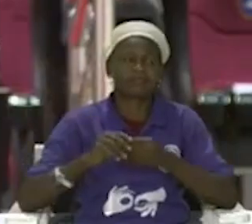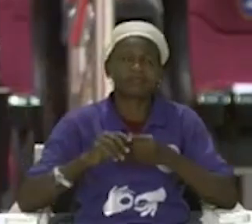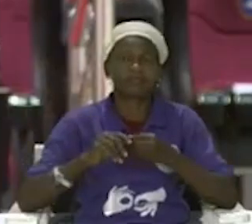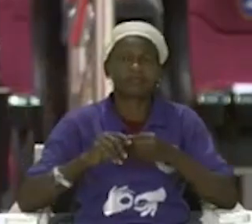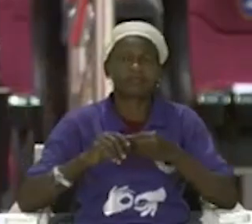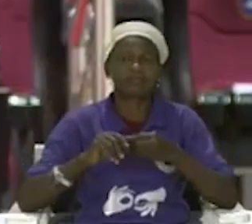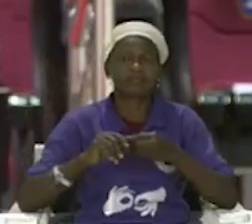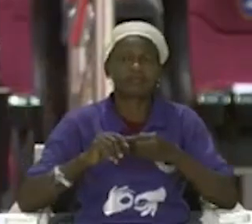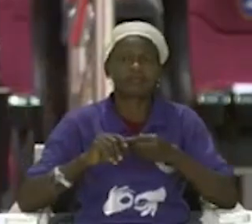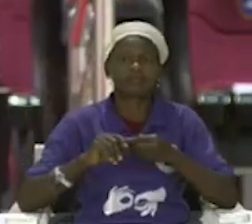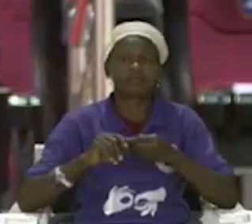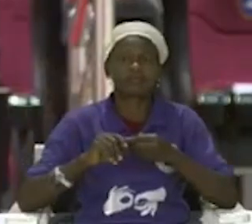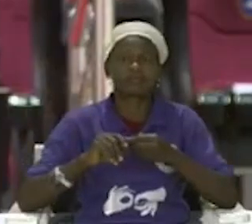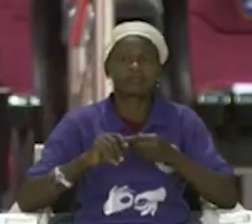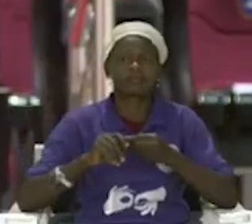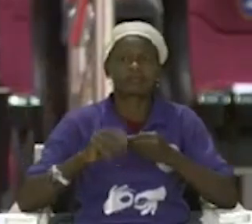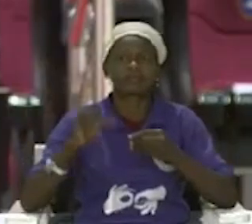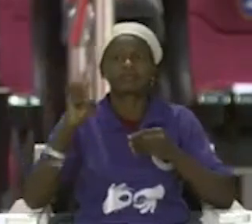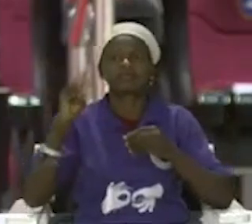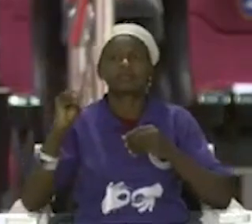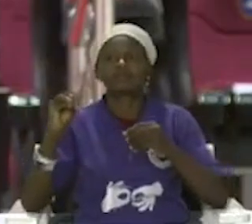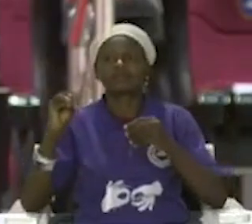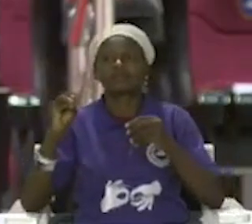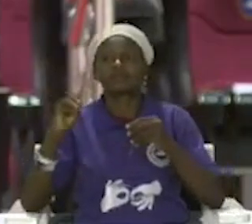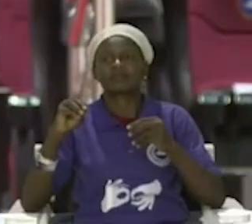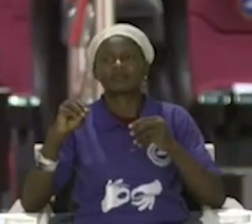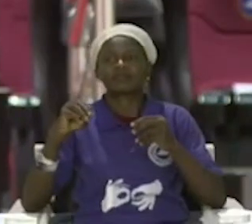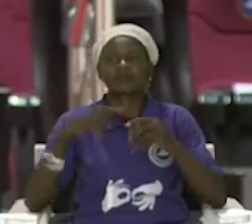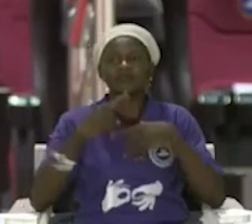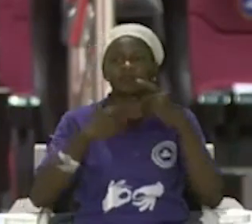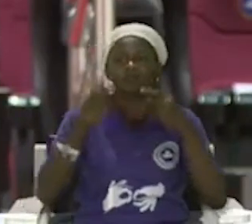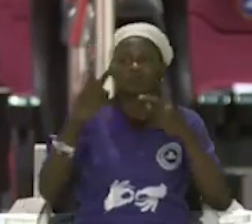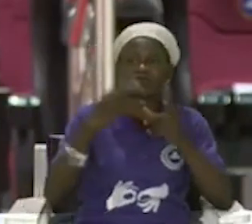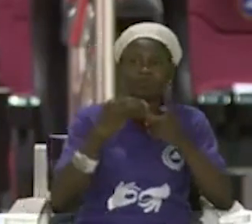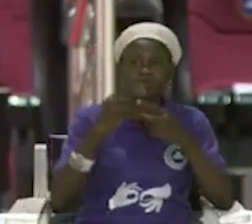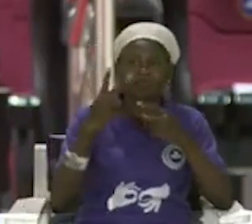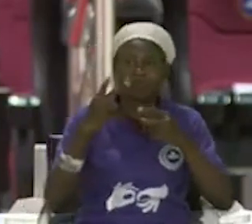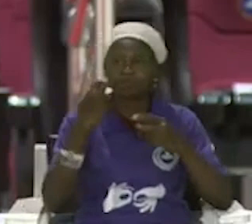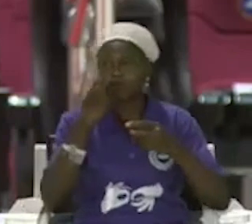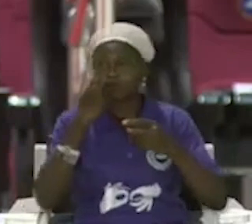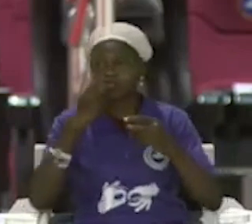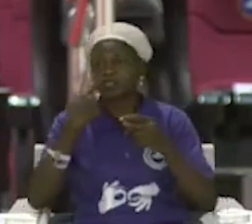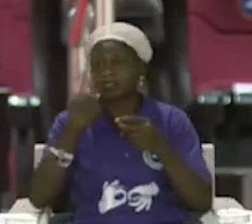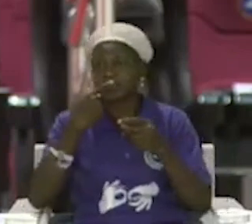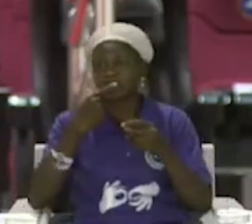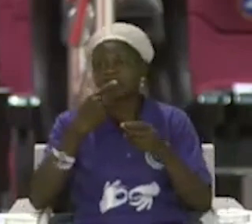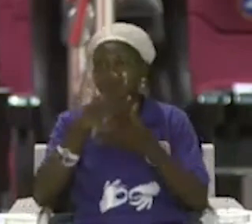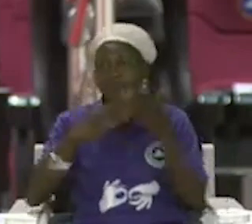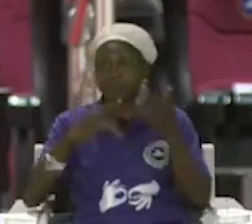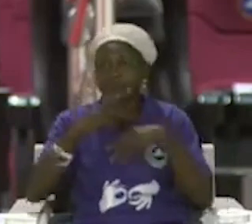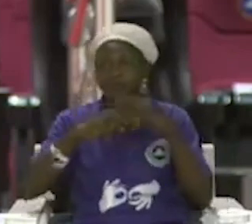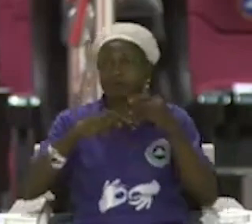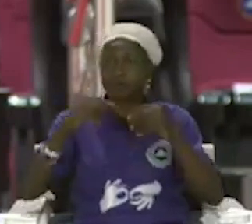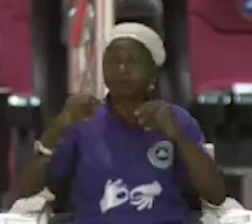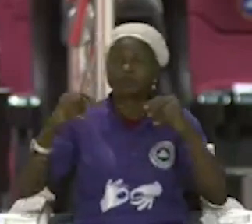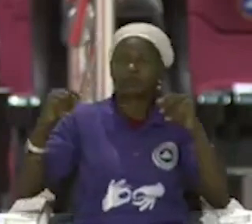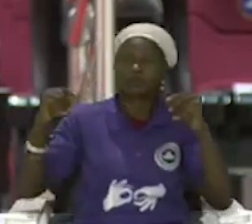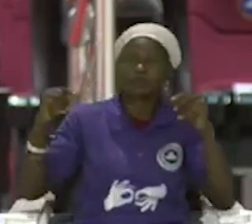So when at least two of the speakers came talking about mantle